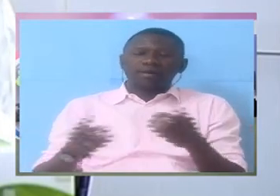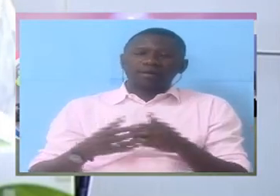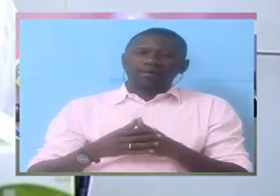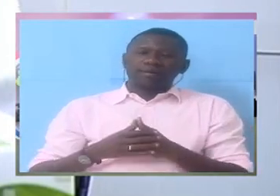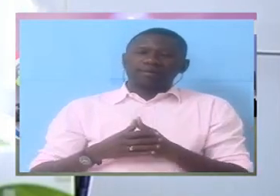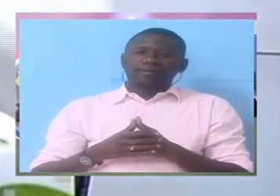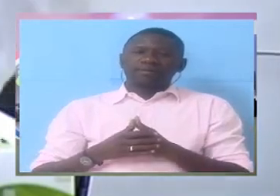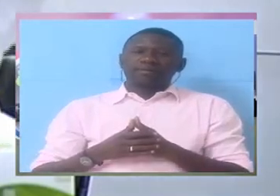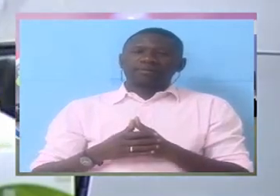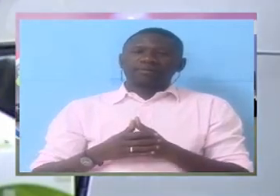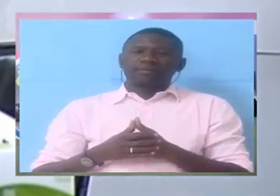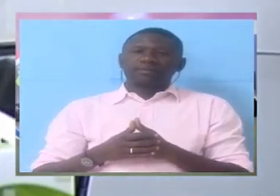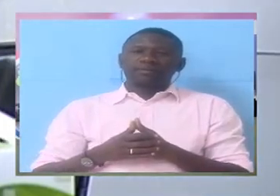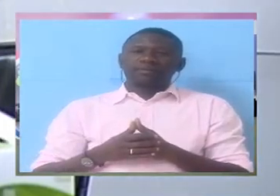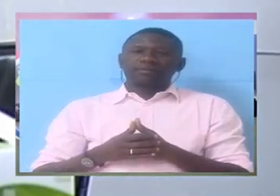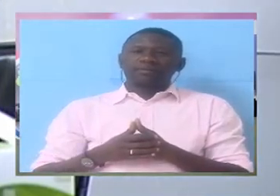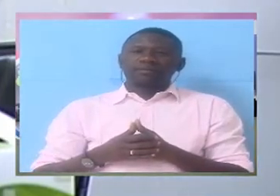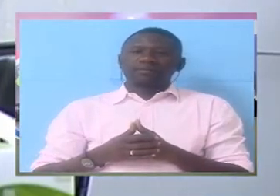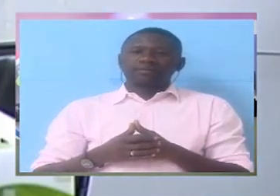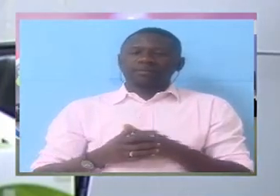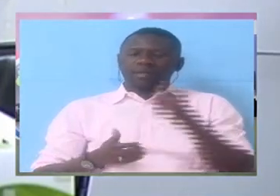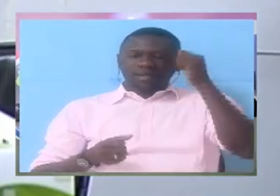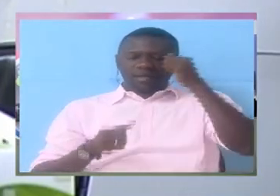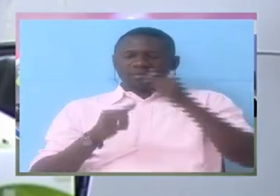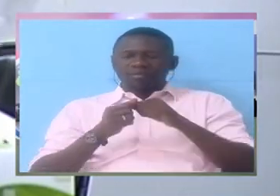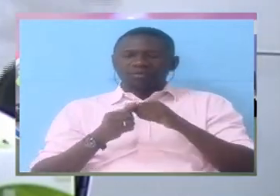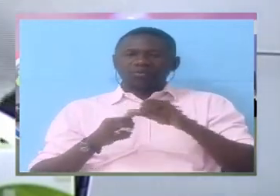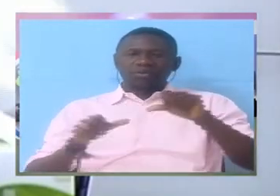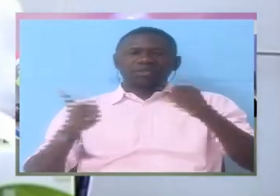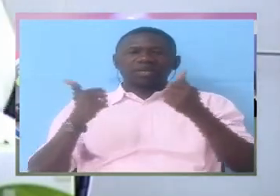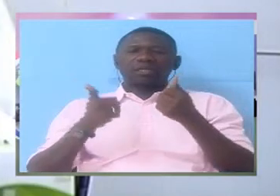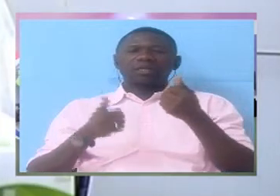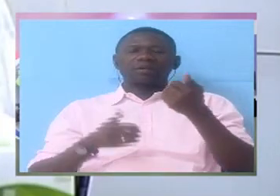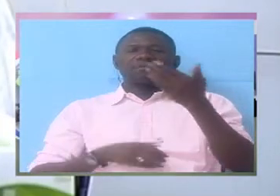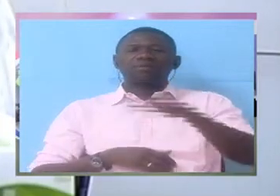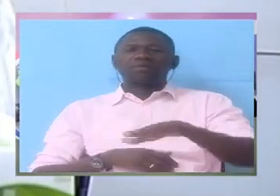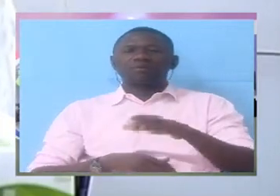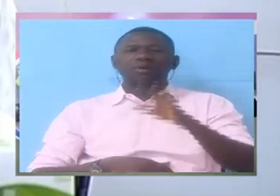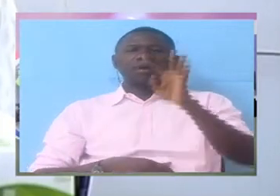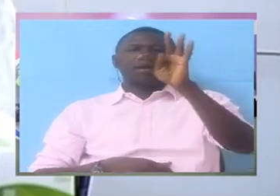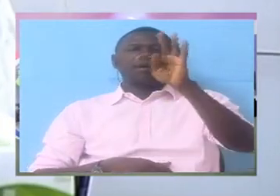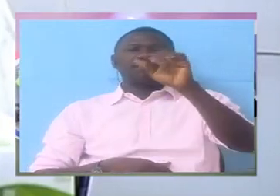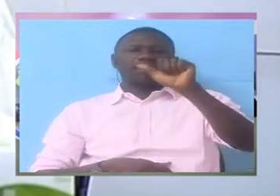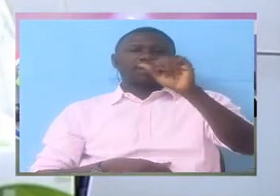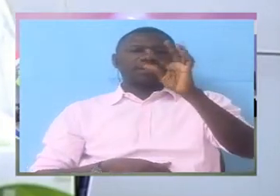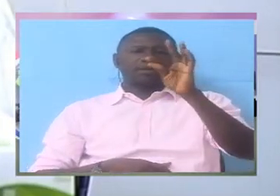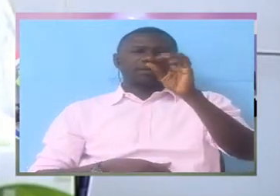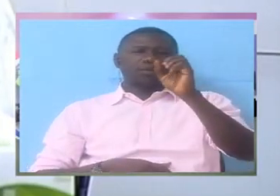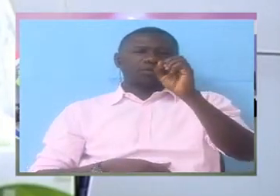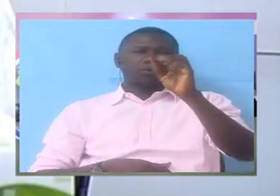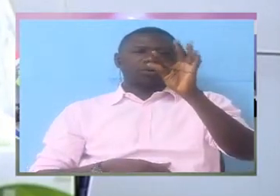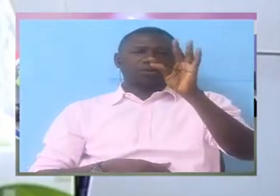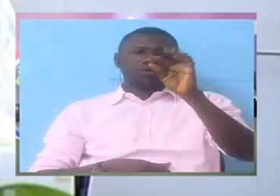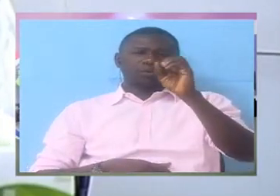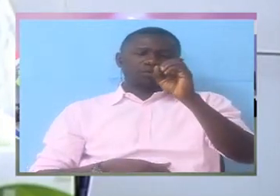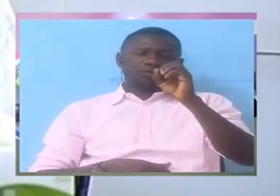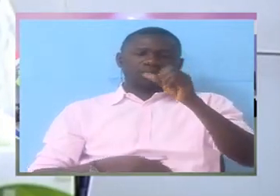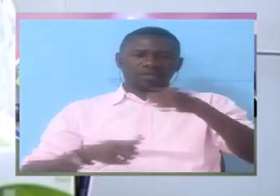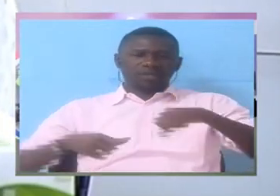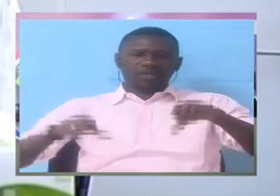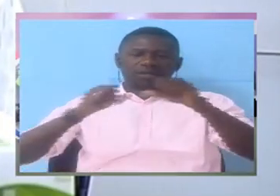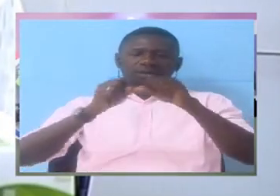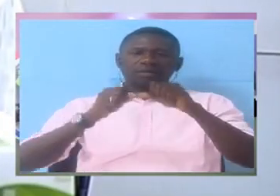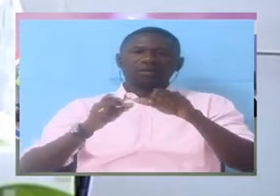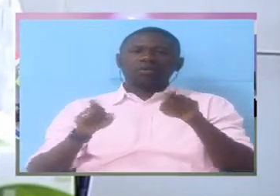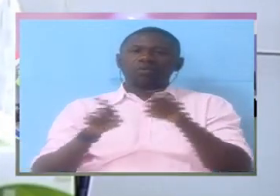Remember, we started from up, that is Fatoto area. Hakilo baka nga folonan santo lale, wale mfatoto mafangote. Yeah, with